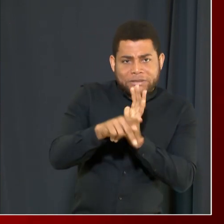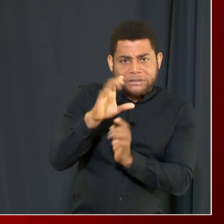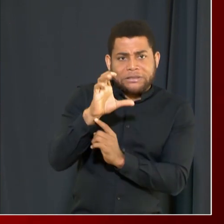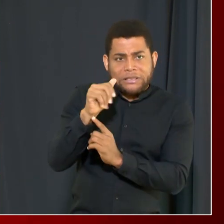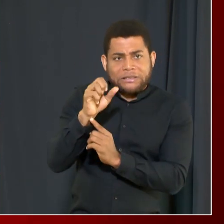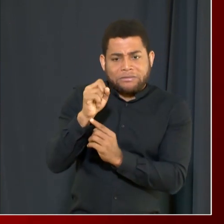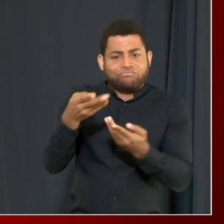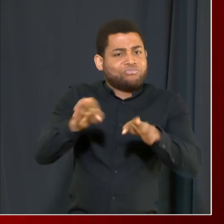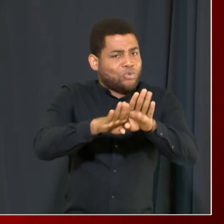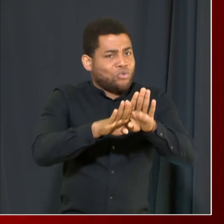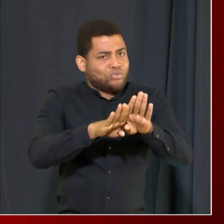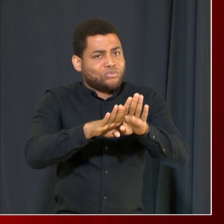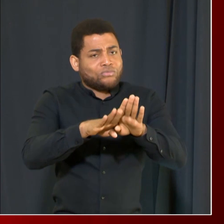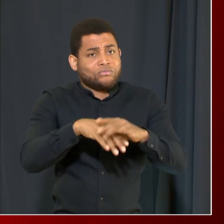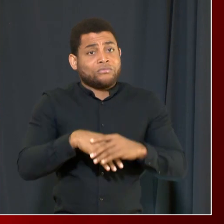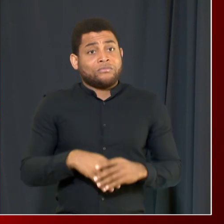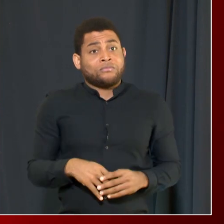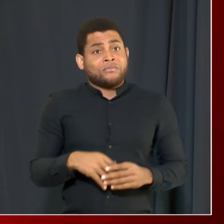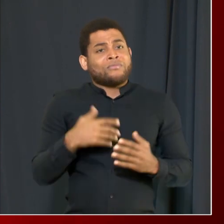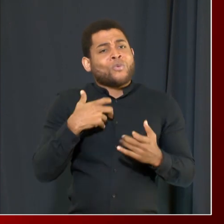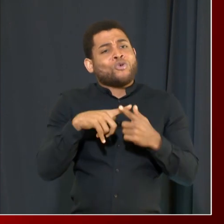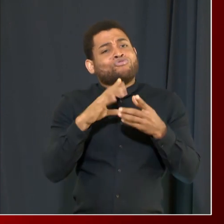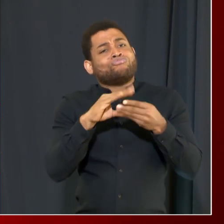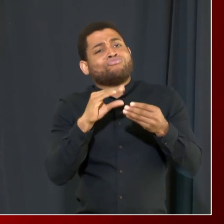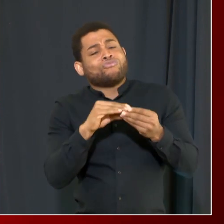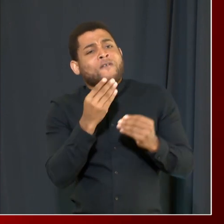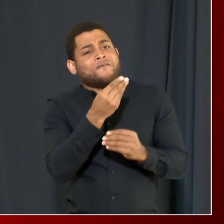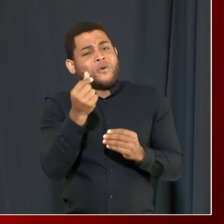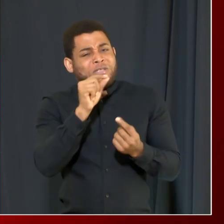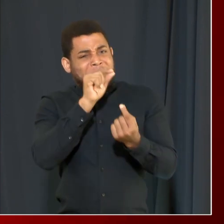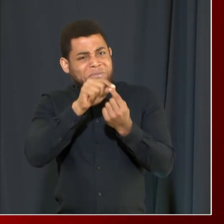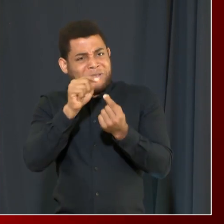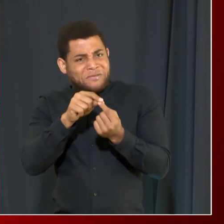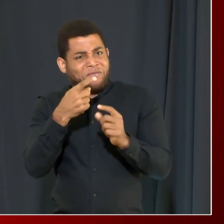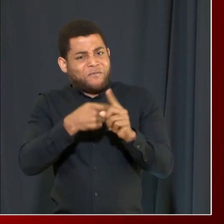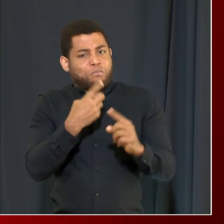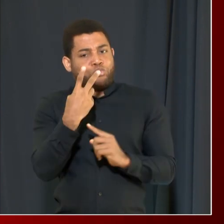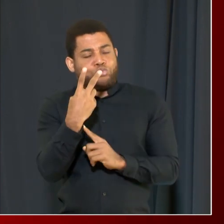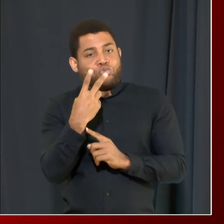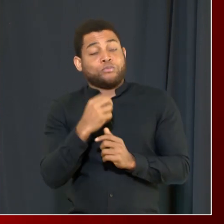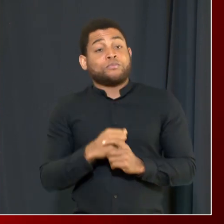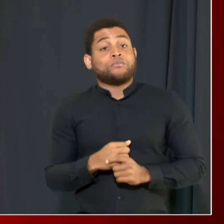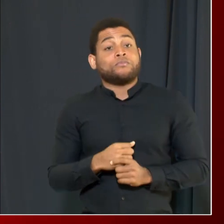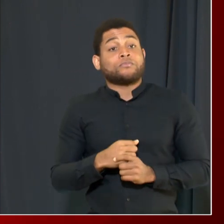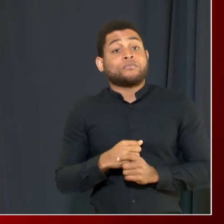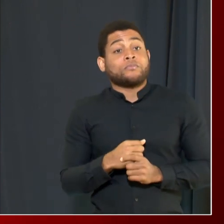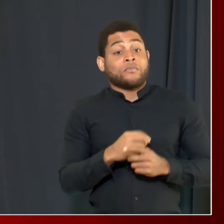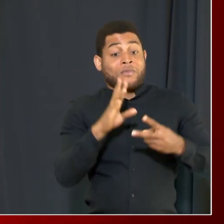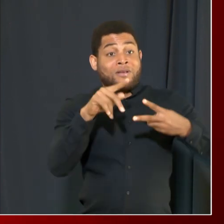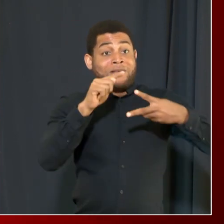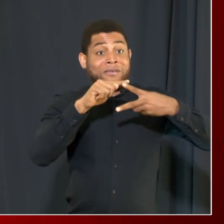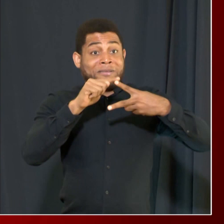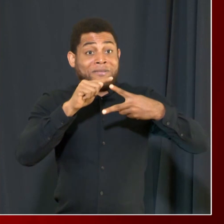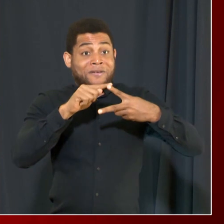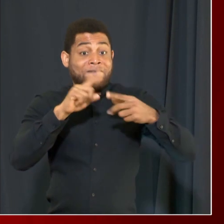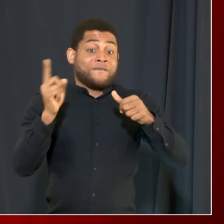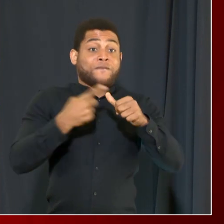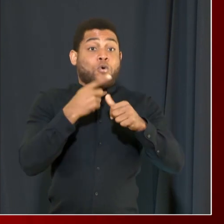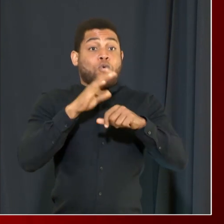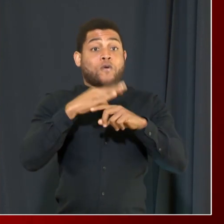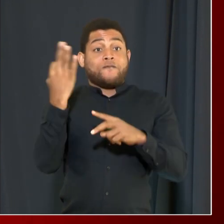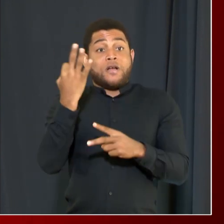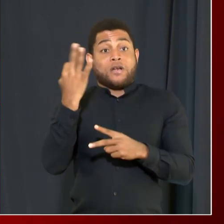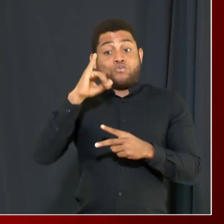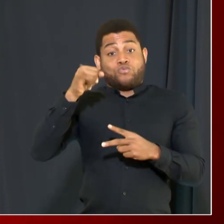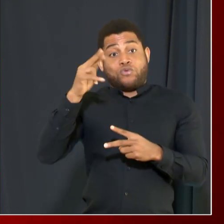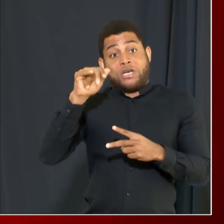too. And I want to briefly share a few details from just 2 of them. The first was on Friday, July 28th, where MPD